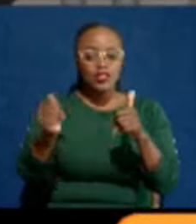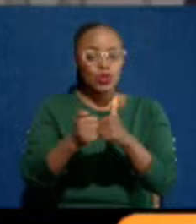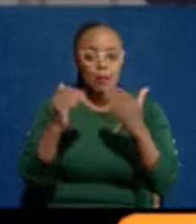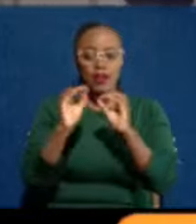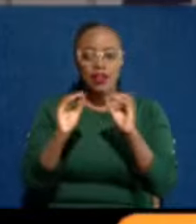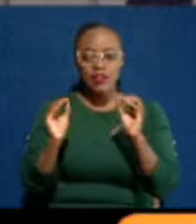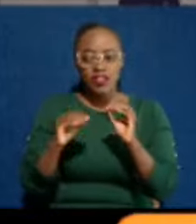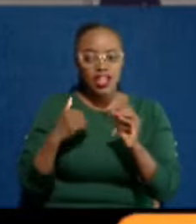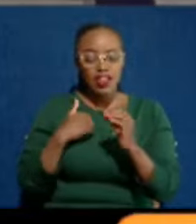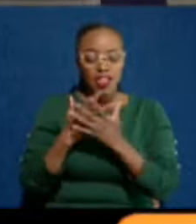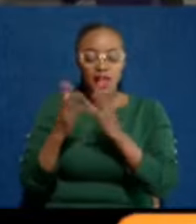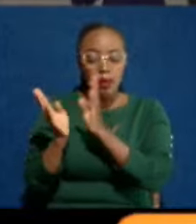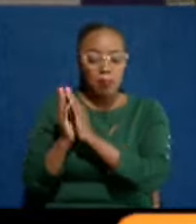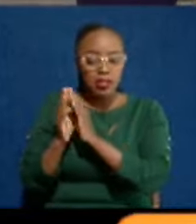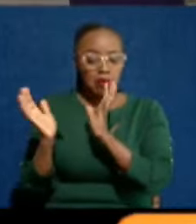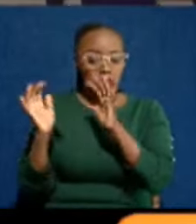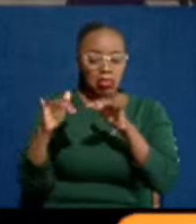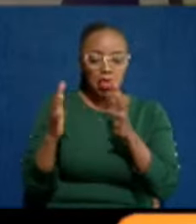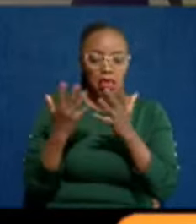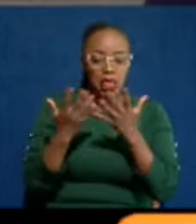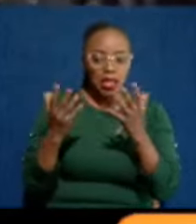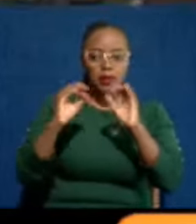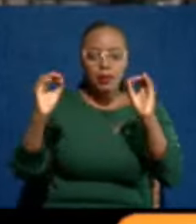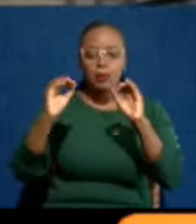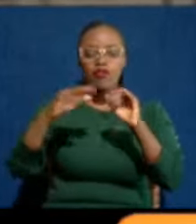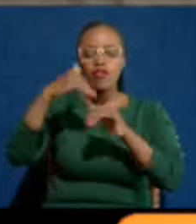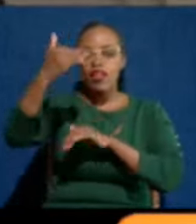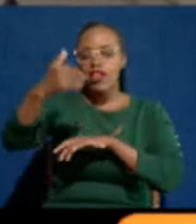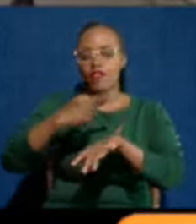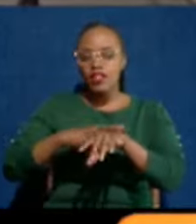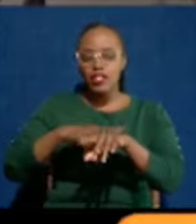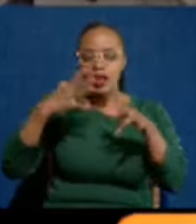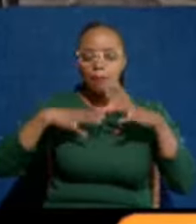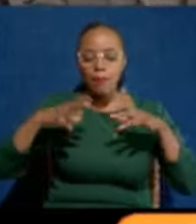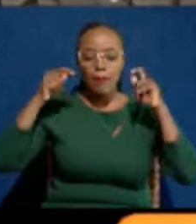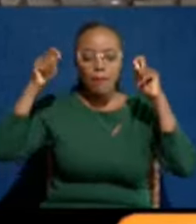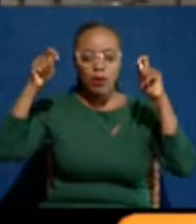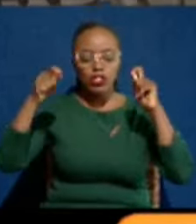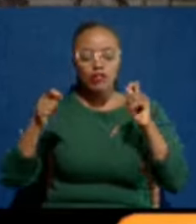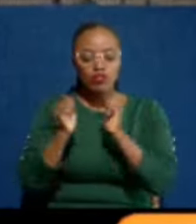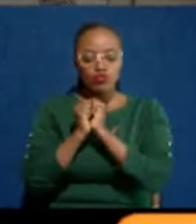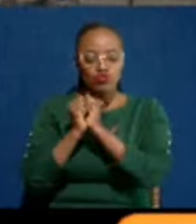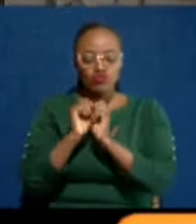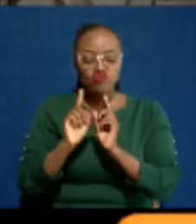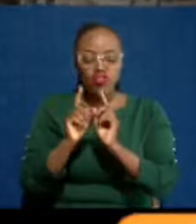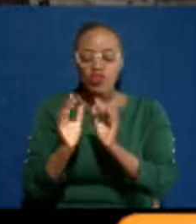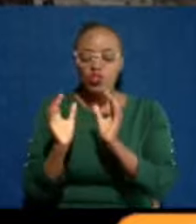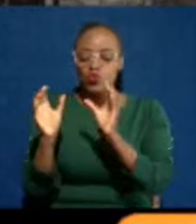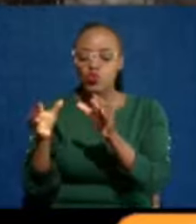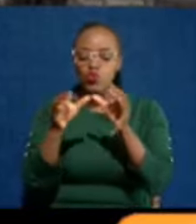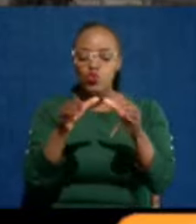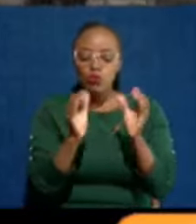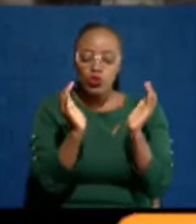There was no gathering, there was no assembly, because every time protesters got together, whether in small groups,